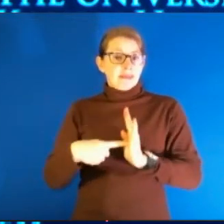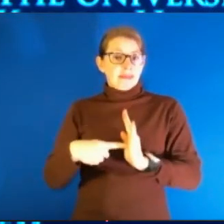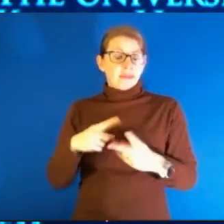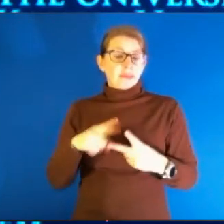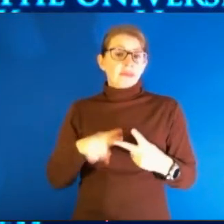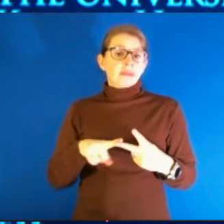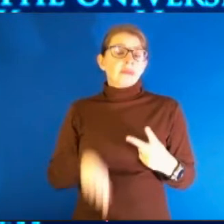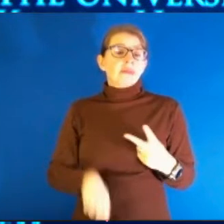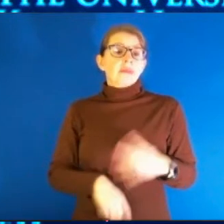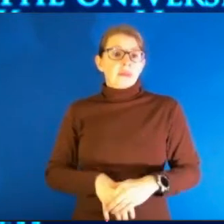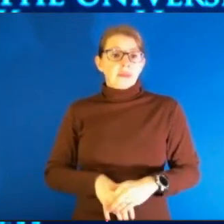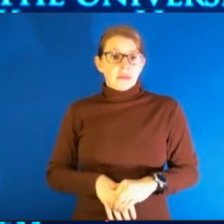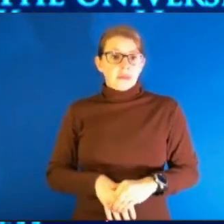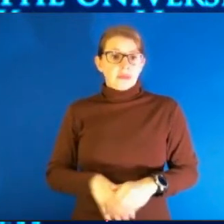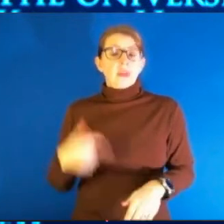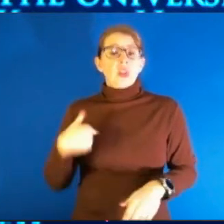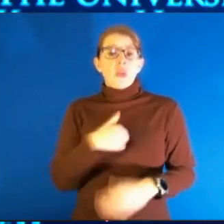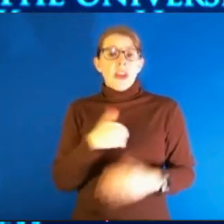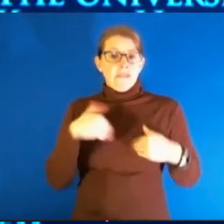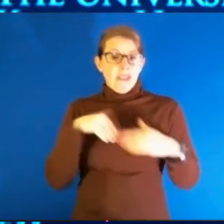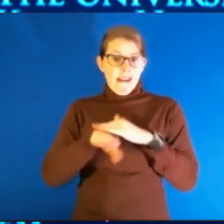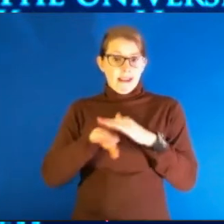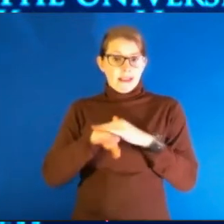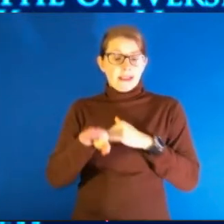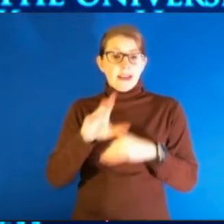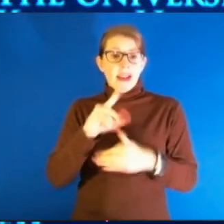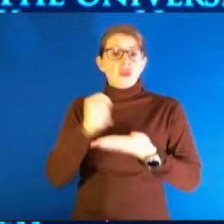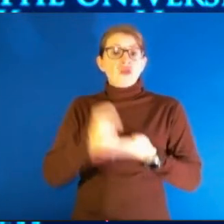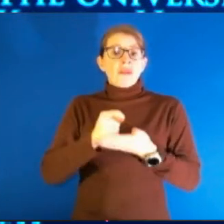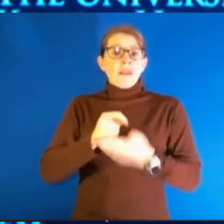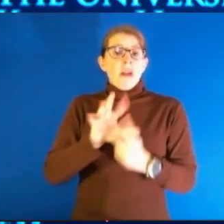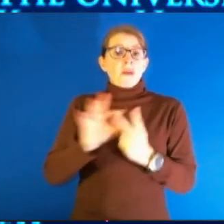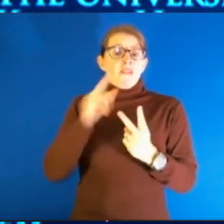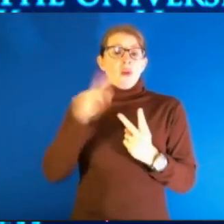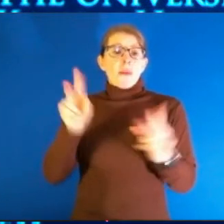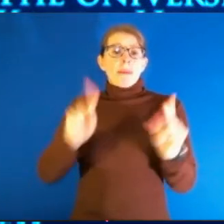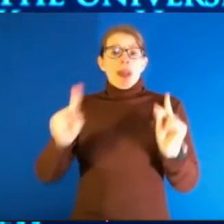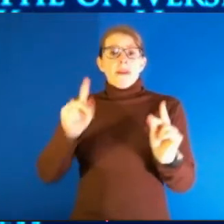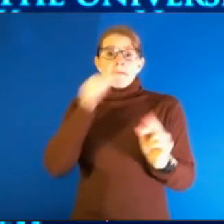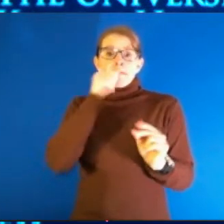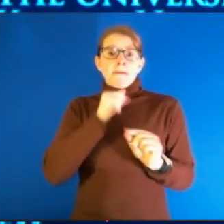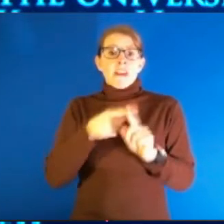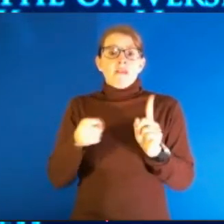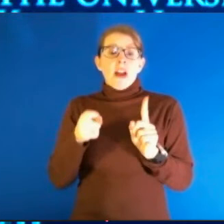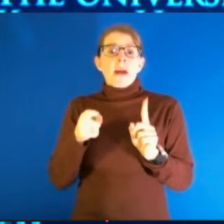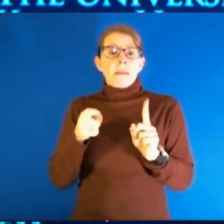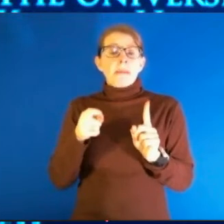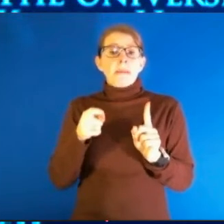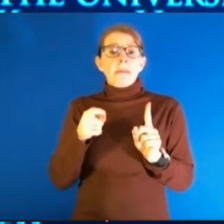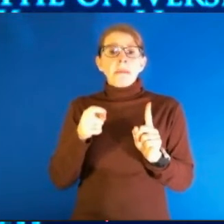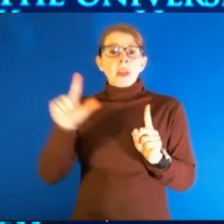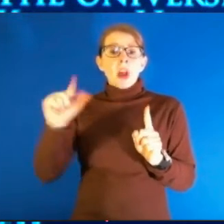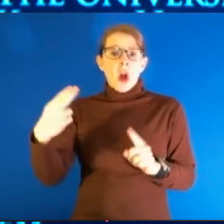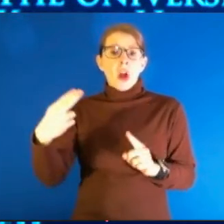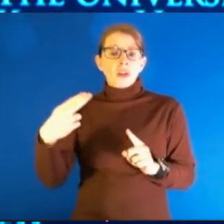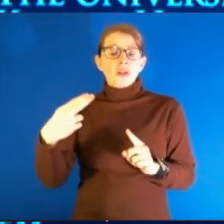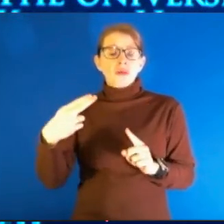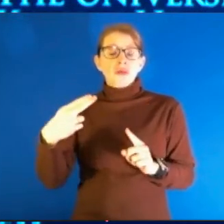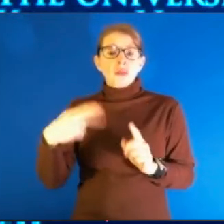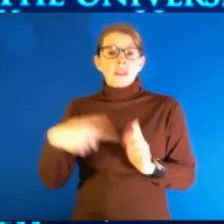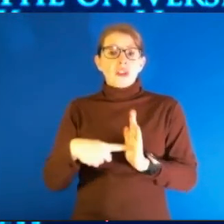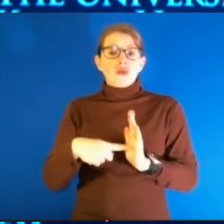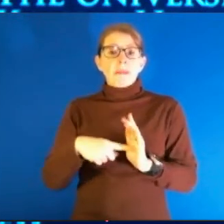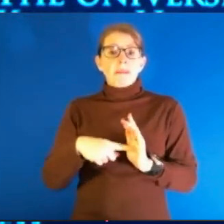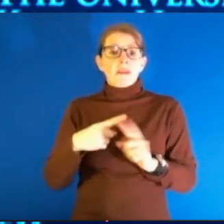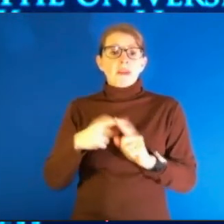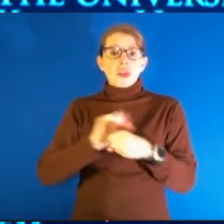we do have access and treatment options for those folks who are suffering from COVID long hauler syndrome. But the number one way to not have to go into those